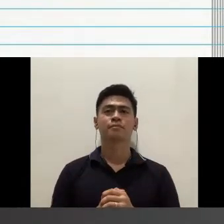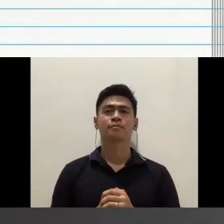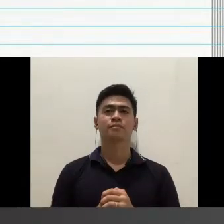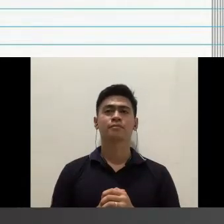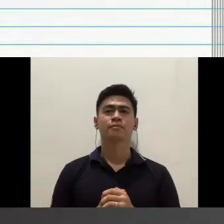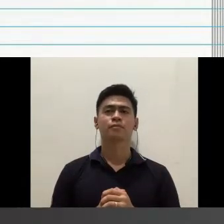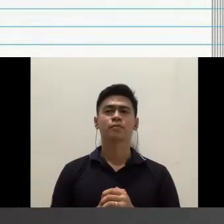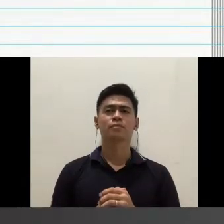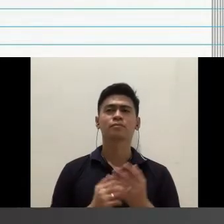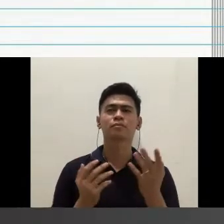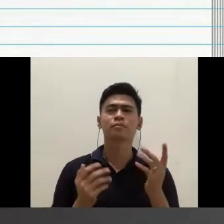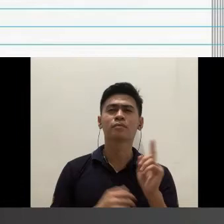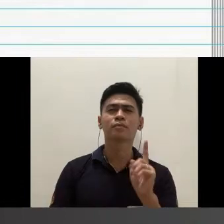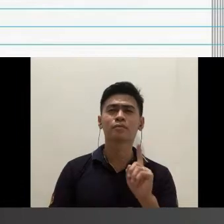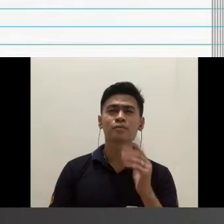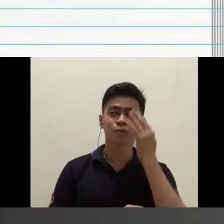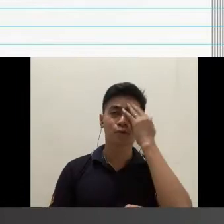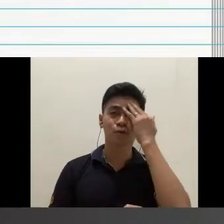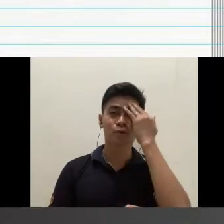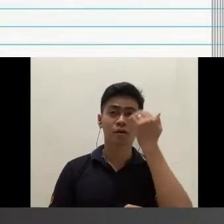it?